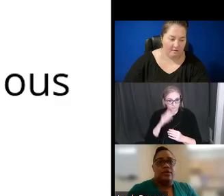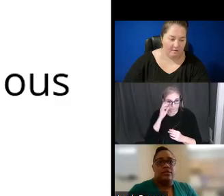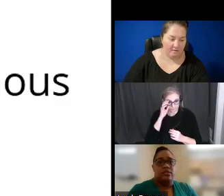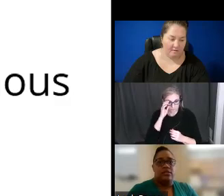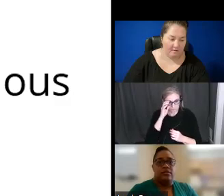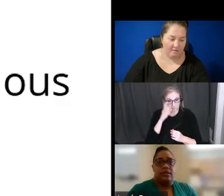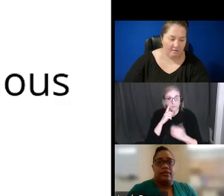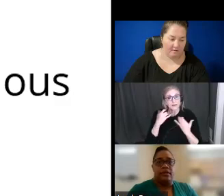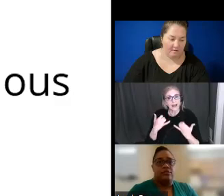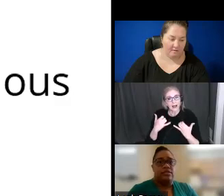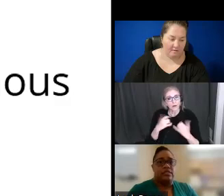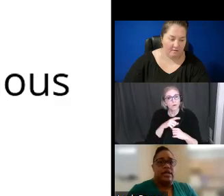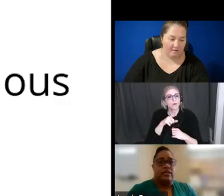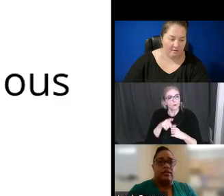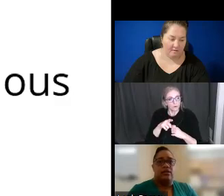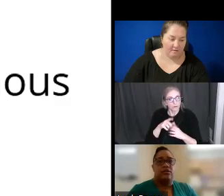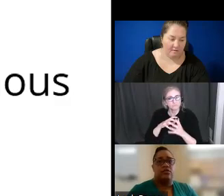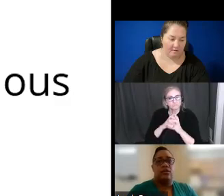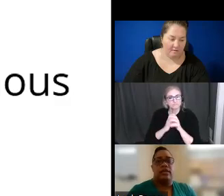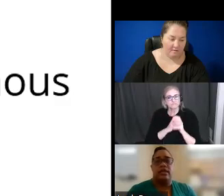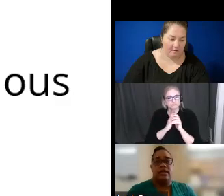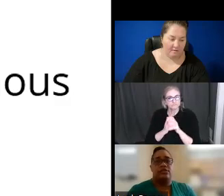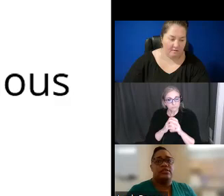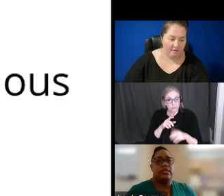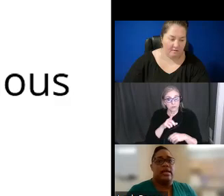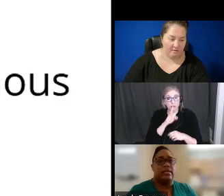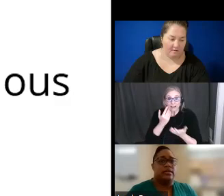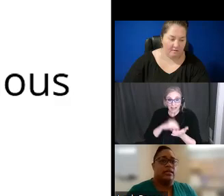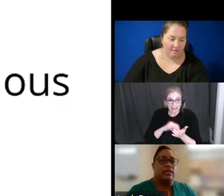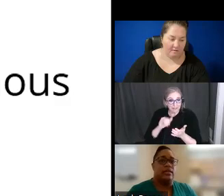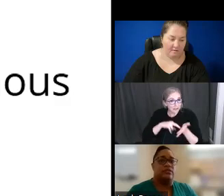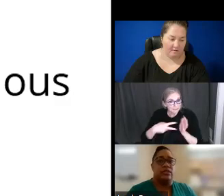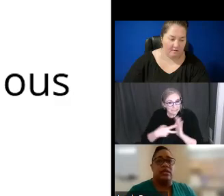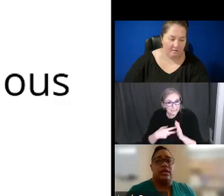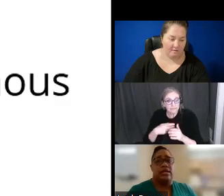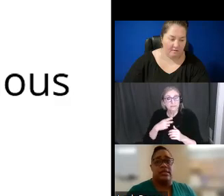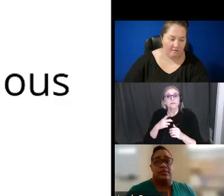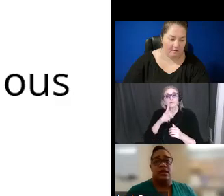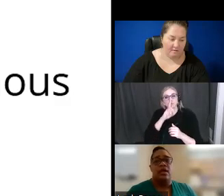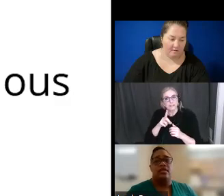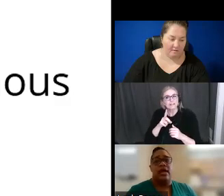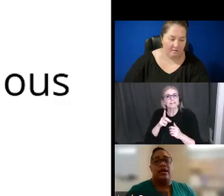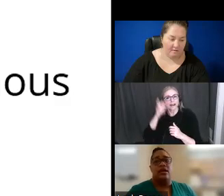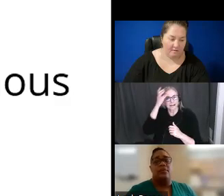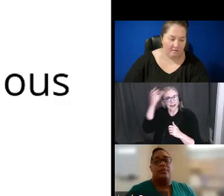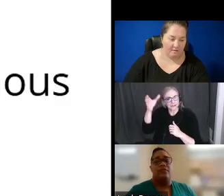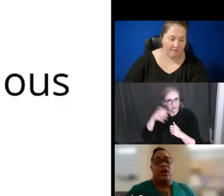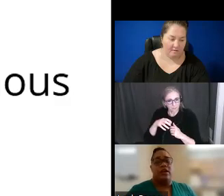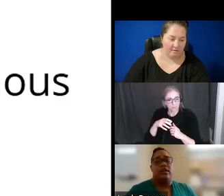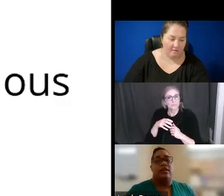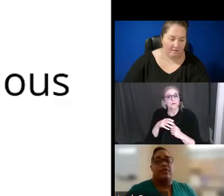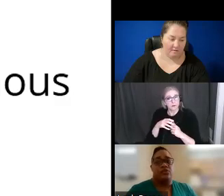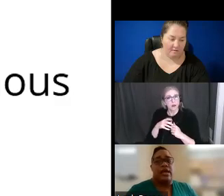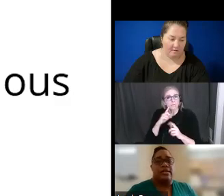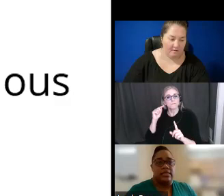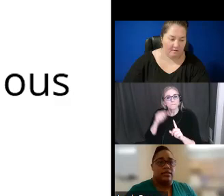So now I want to touch a little bit about intersectionality. So again, intersectionality is really a concept that